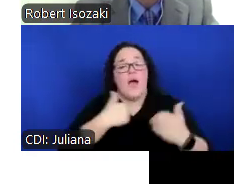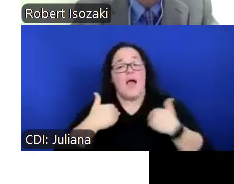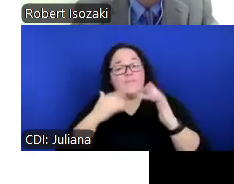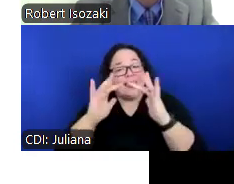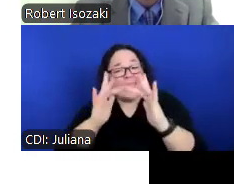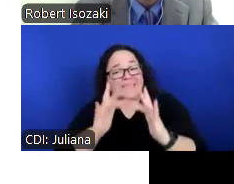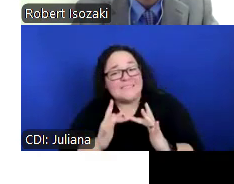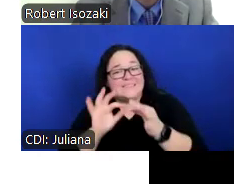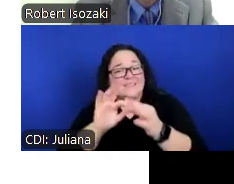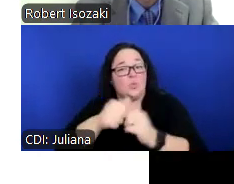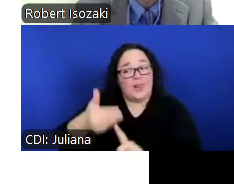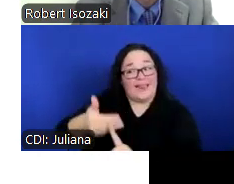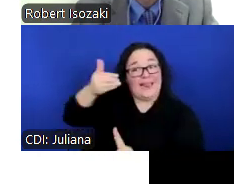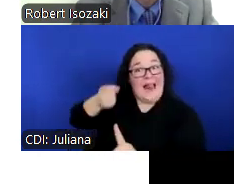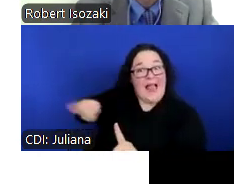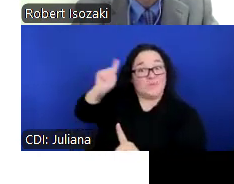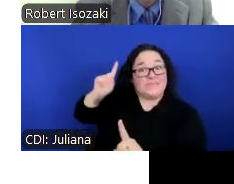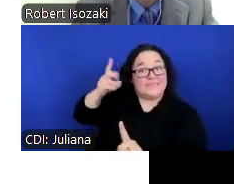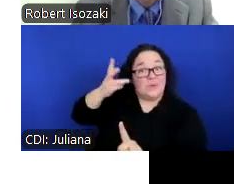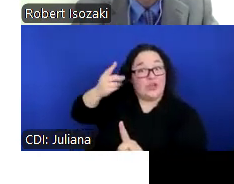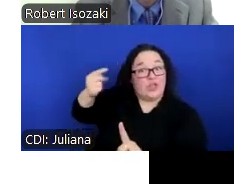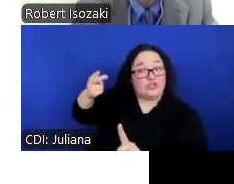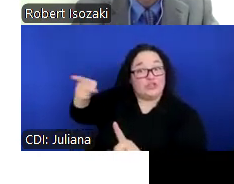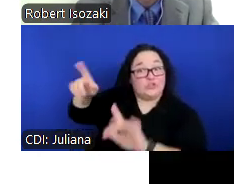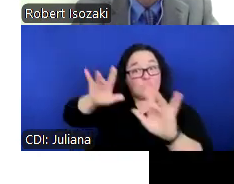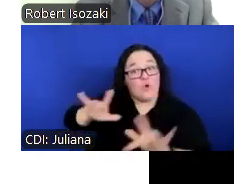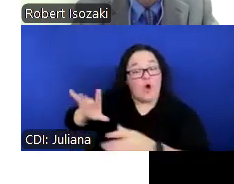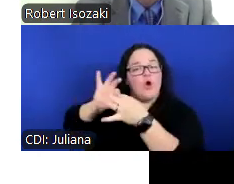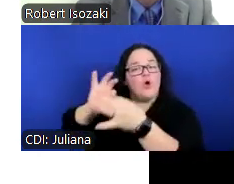included a session on mortgages